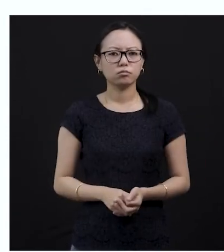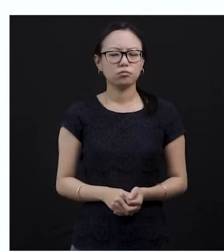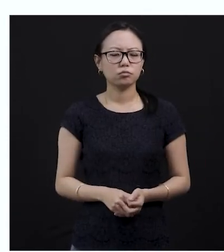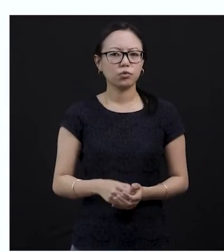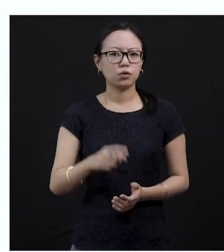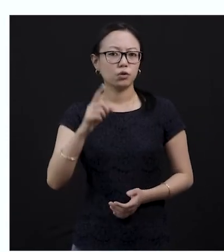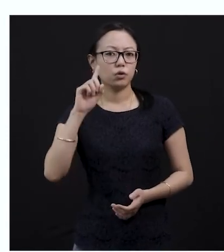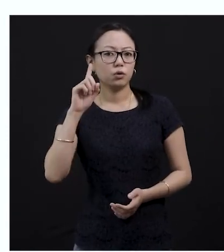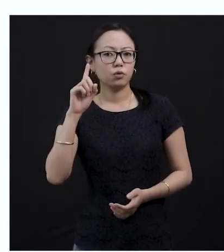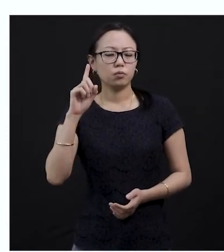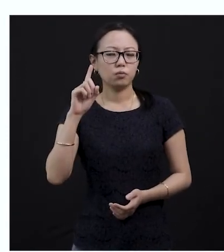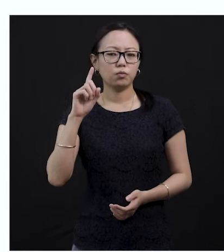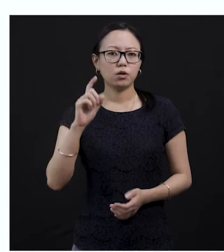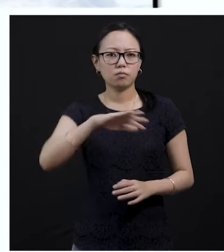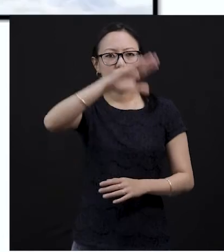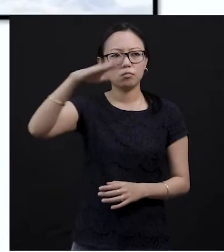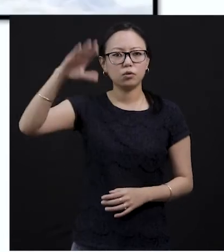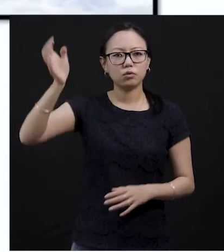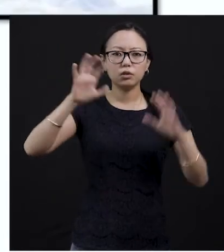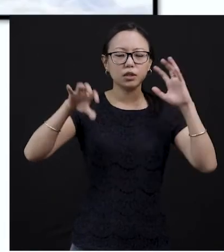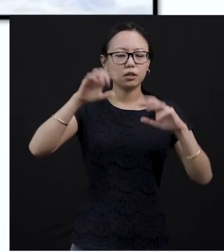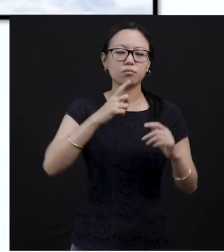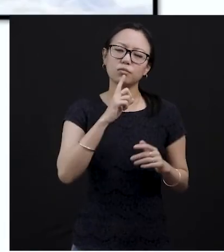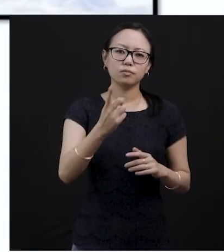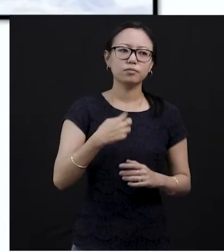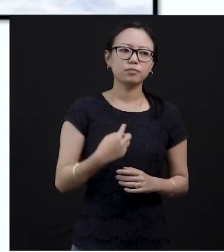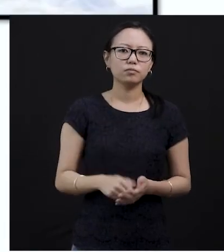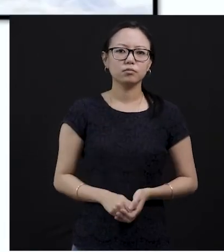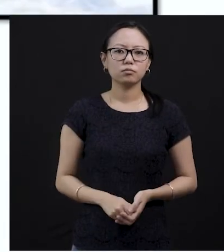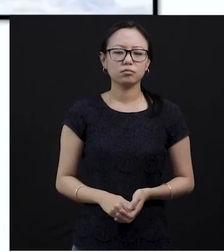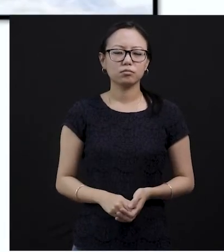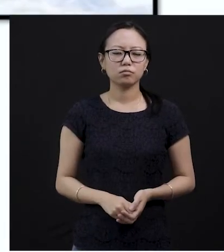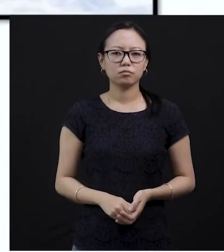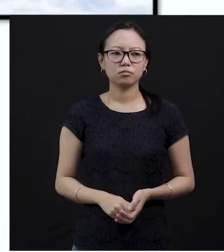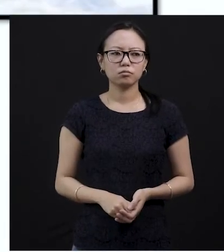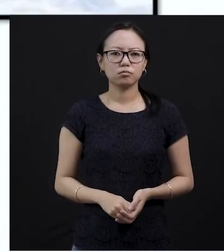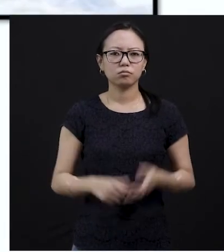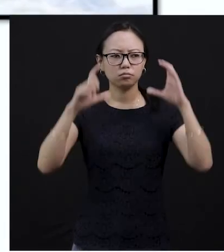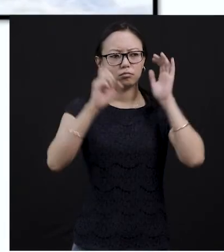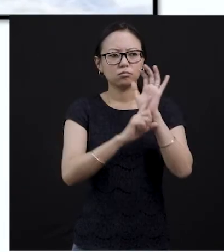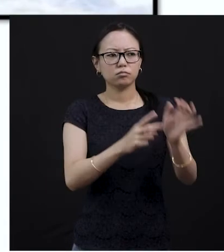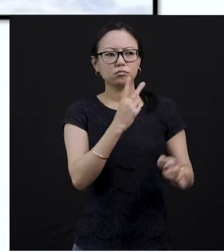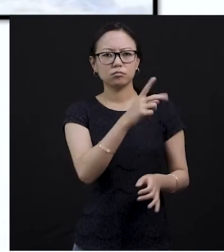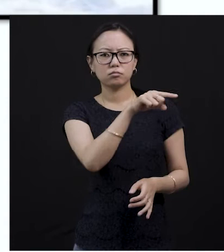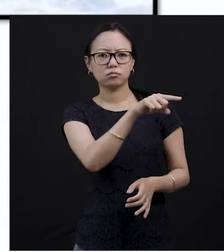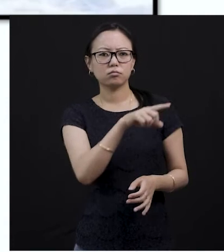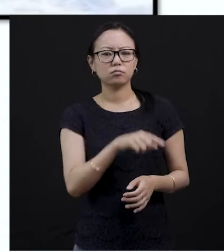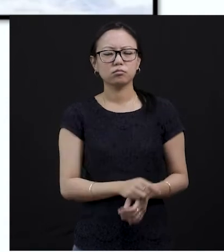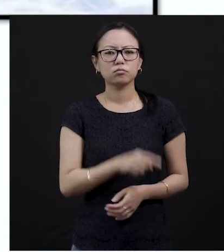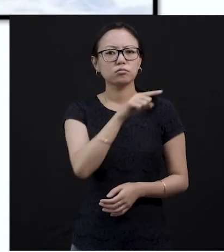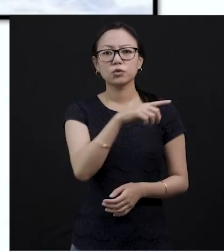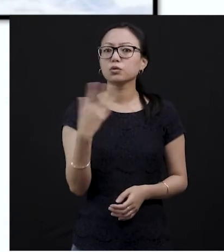me one mountain animal? Yes. What is this? A very majestic snow